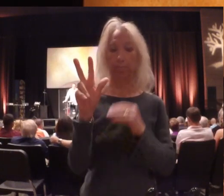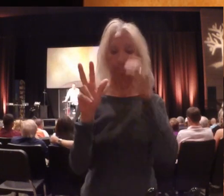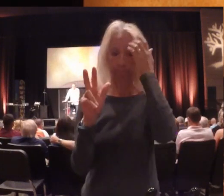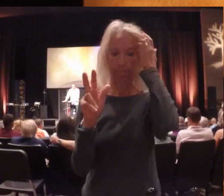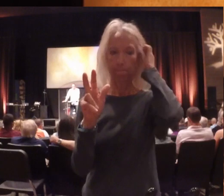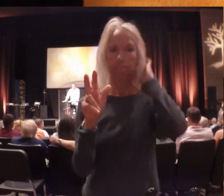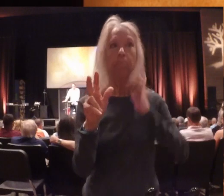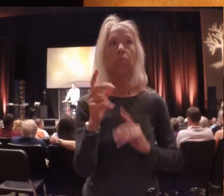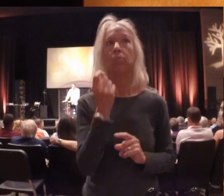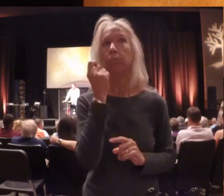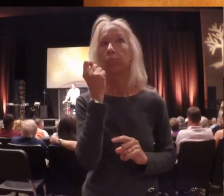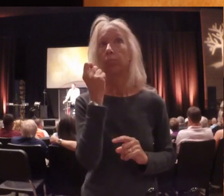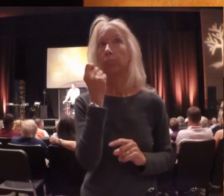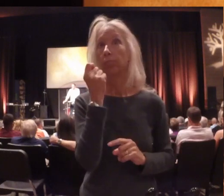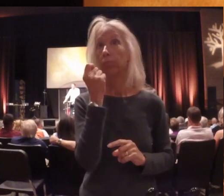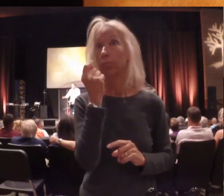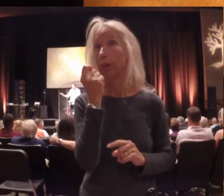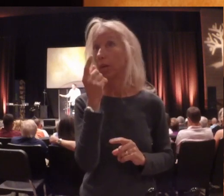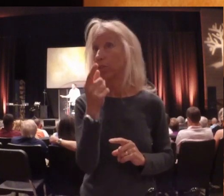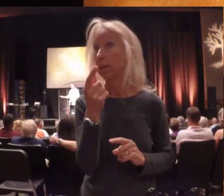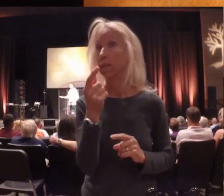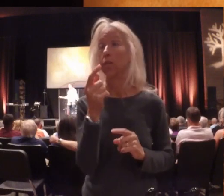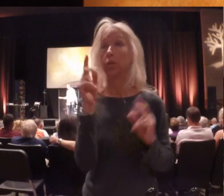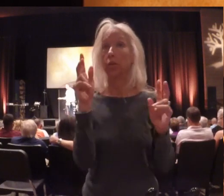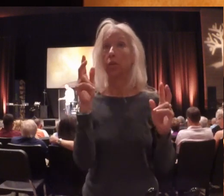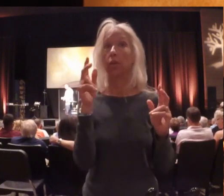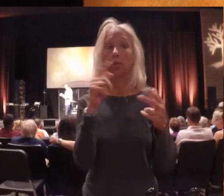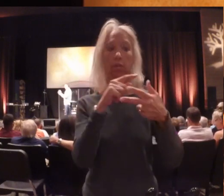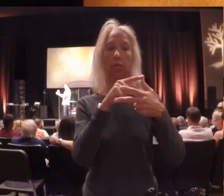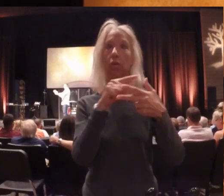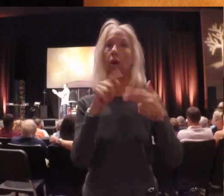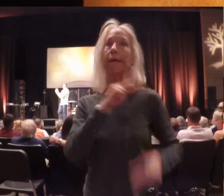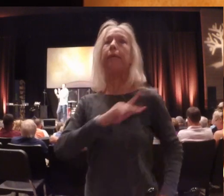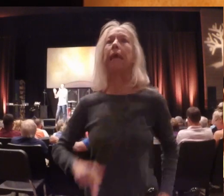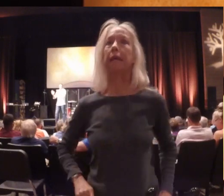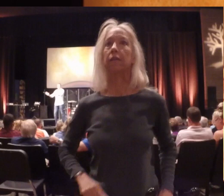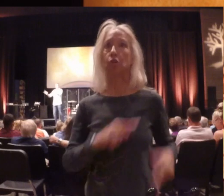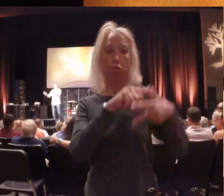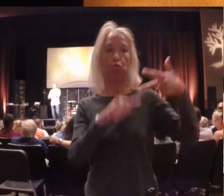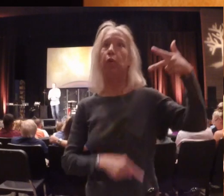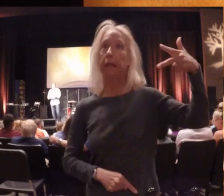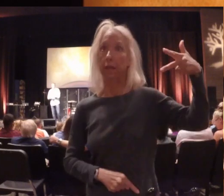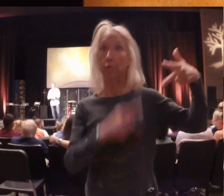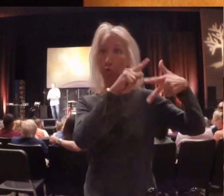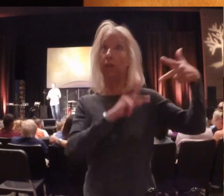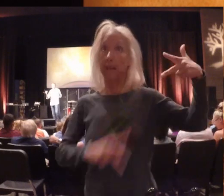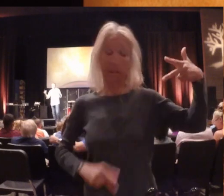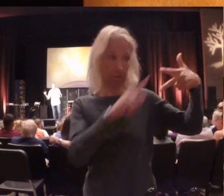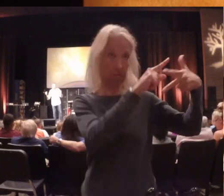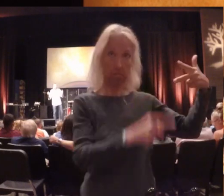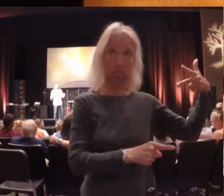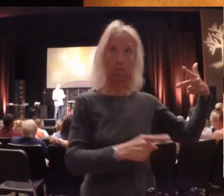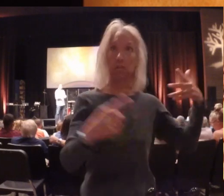what we need to understand as we go into this scripture is this is three kings that are going against the big bad Moabites. And so they go,